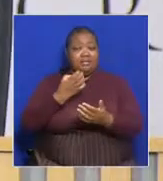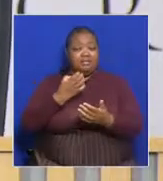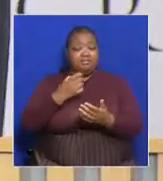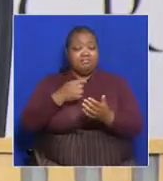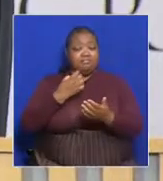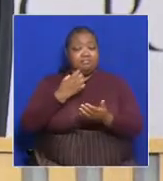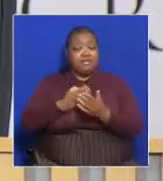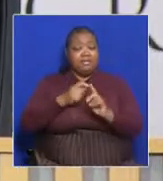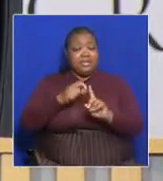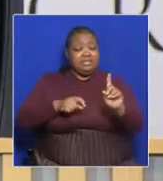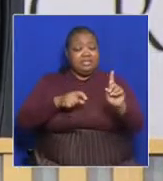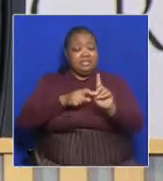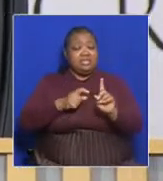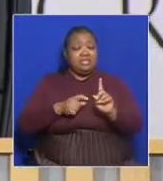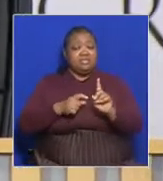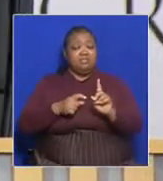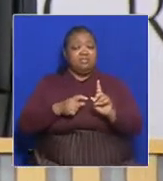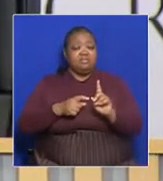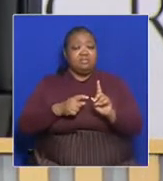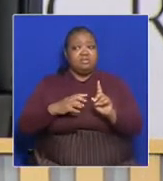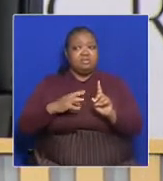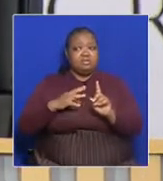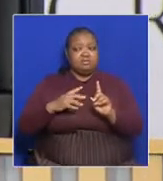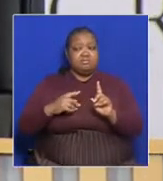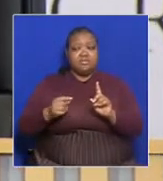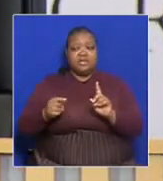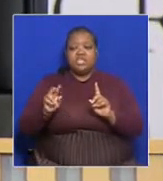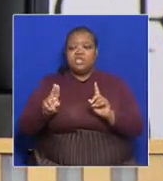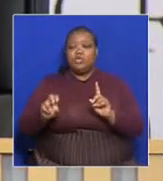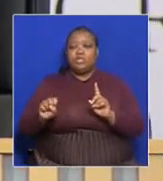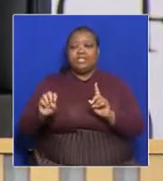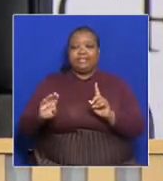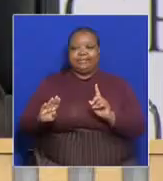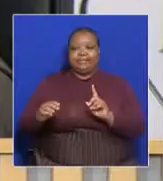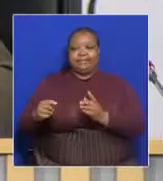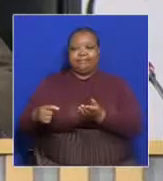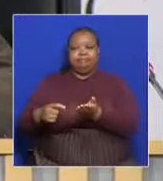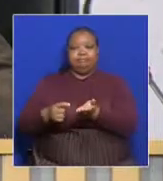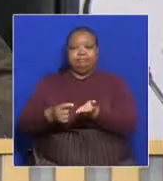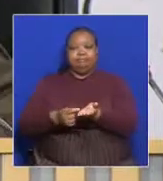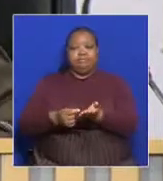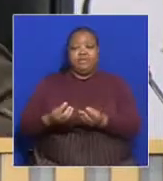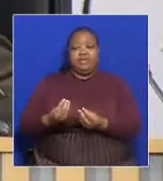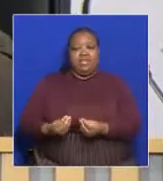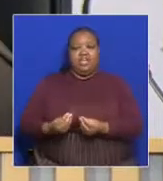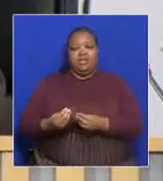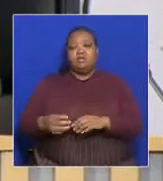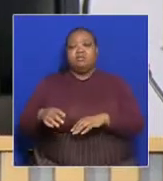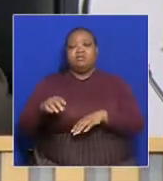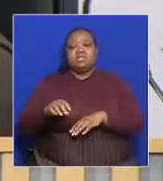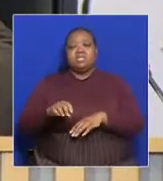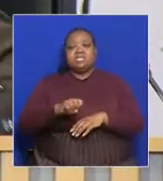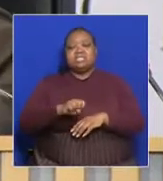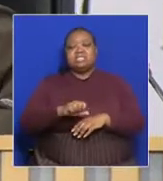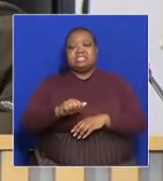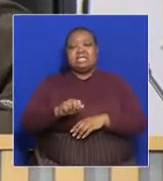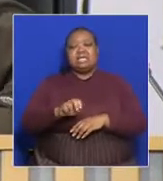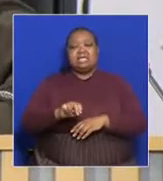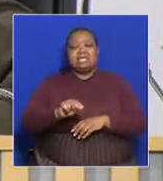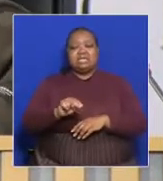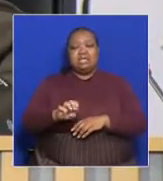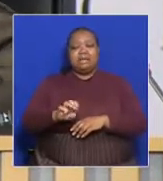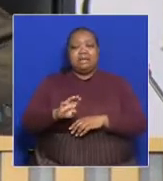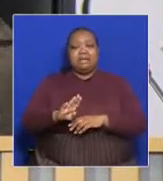I've got it on my memory stick here as well. I've done a presentation for SADEP that was presented in Cape Town at